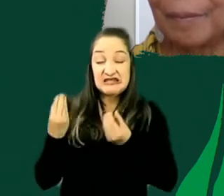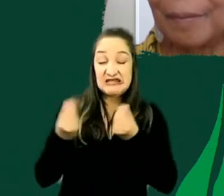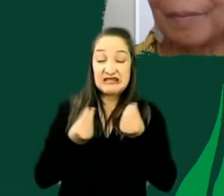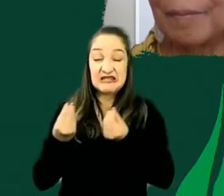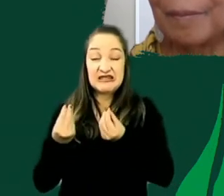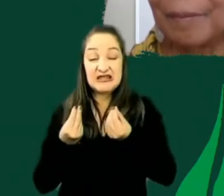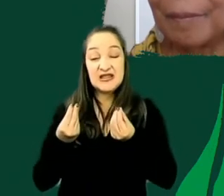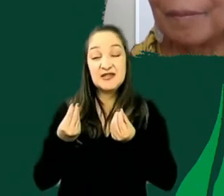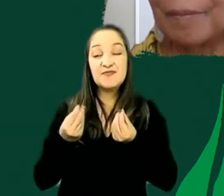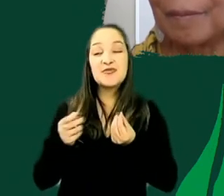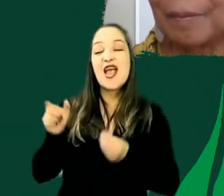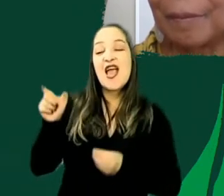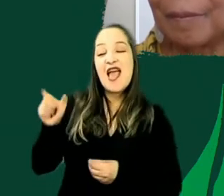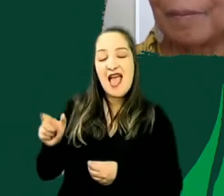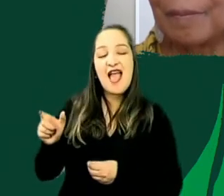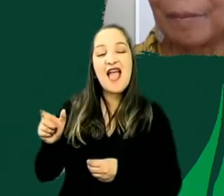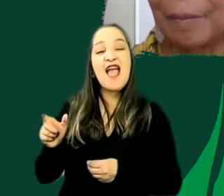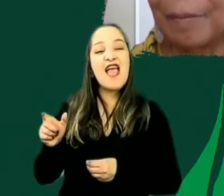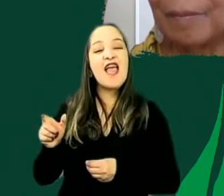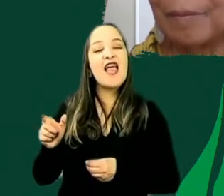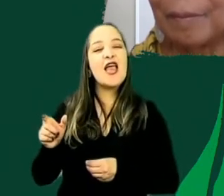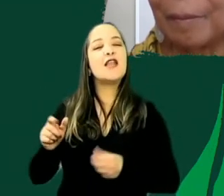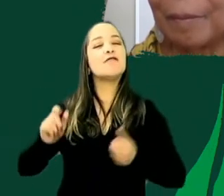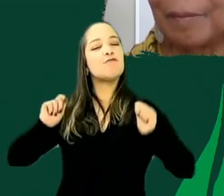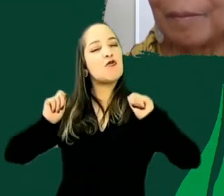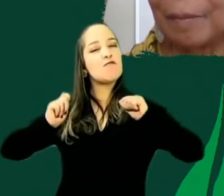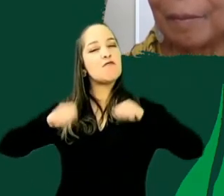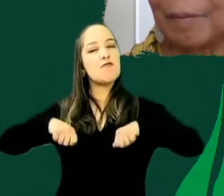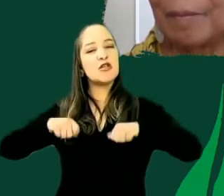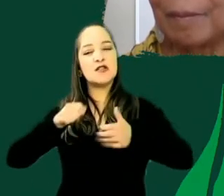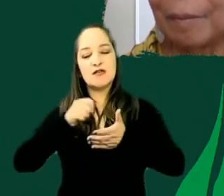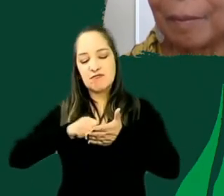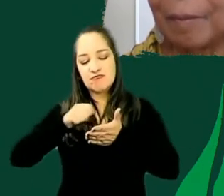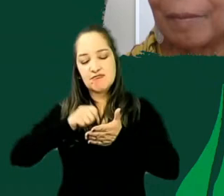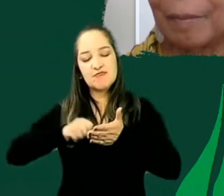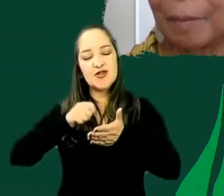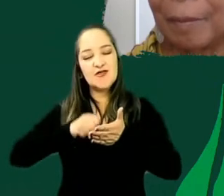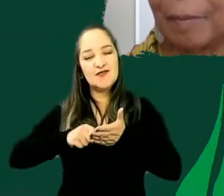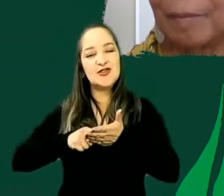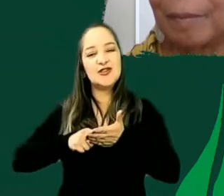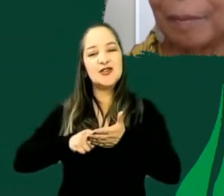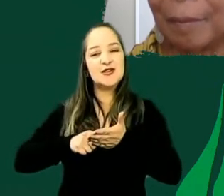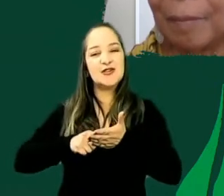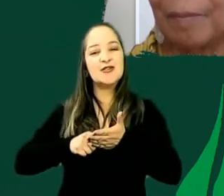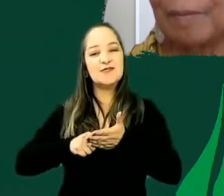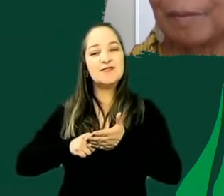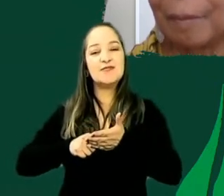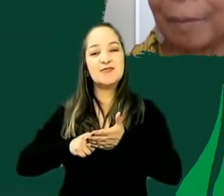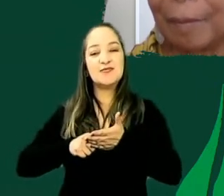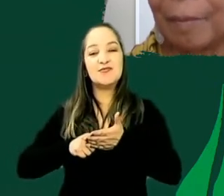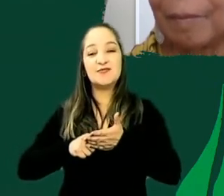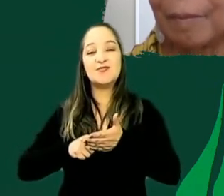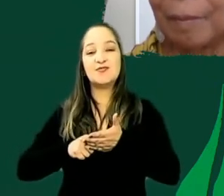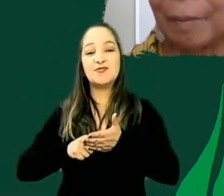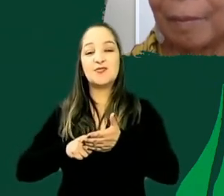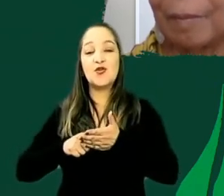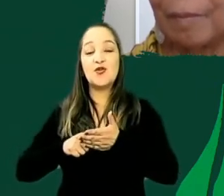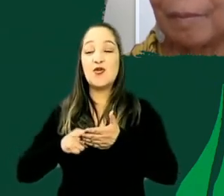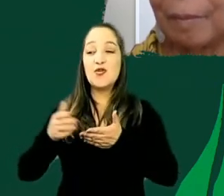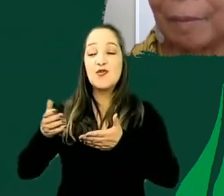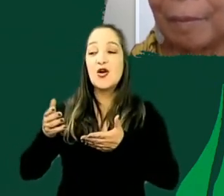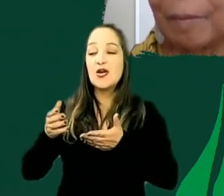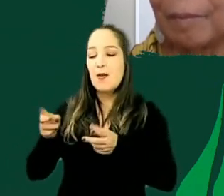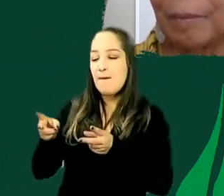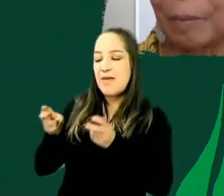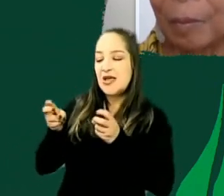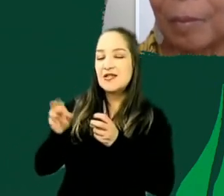And how Carolina de Jesus, she was so competent as a writer, it was measured by